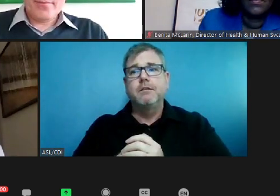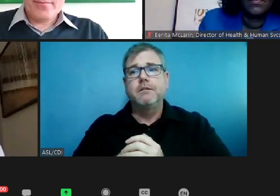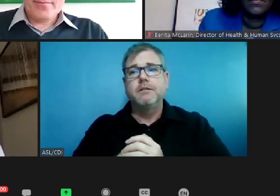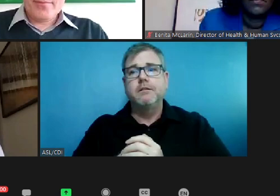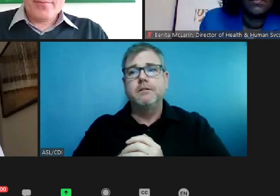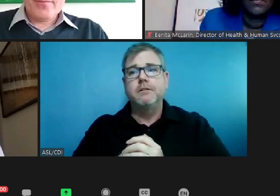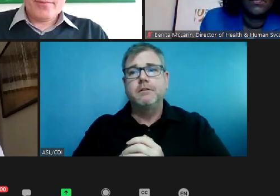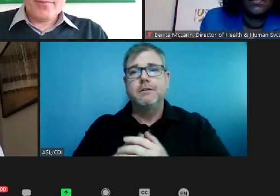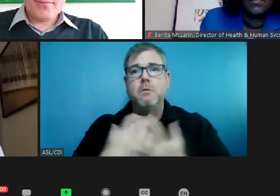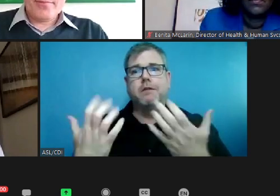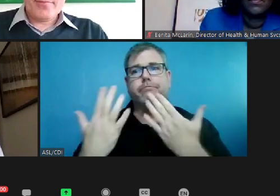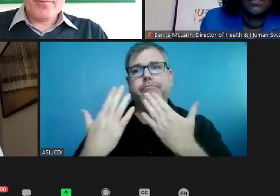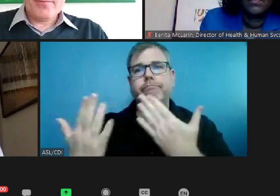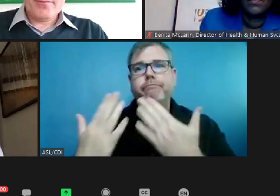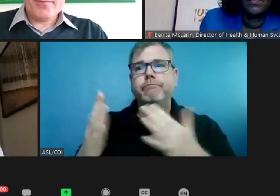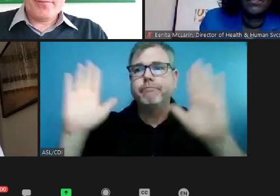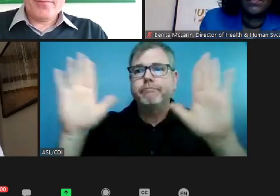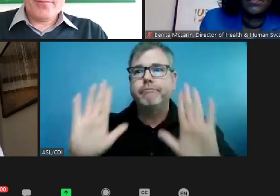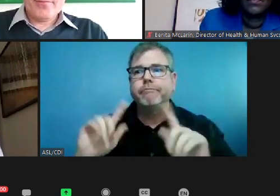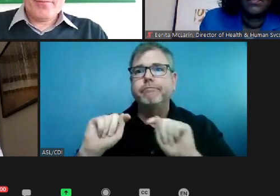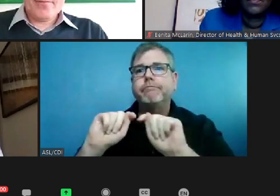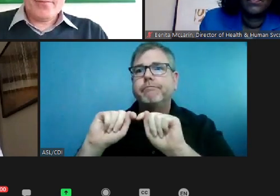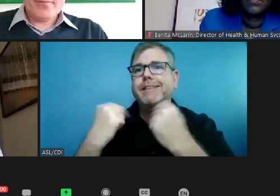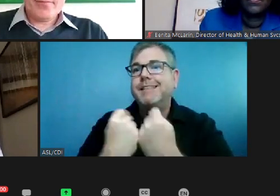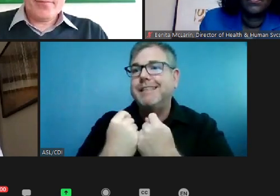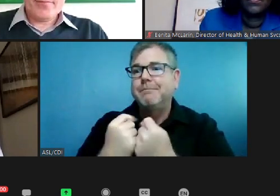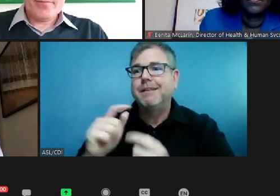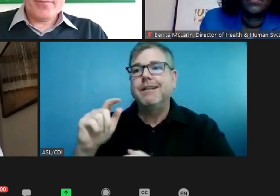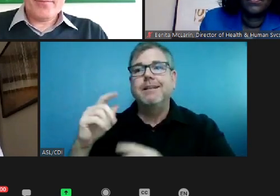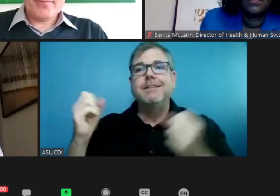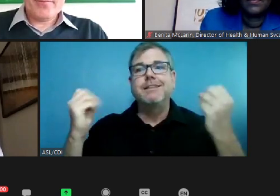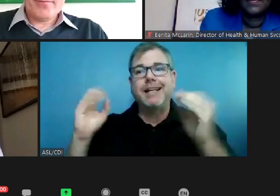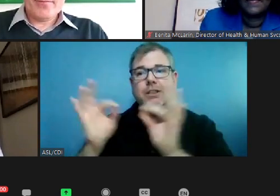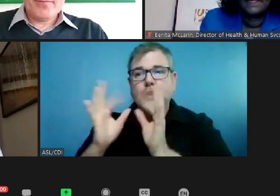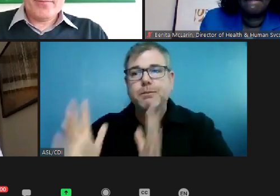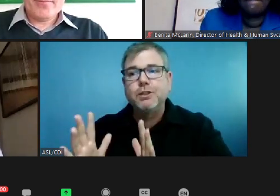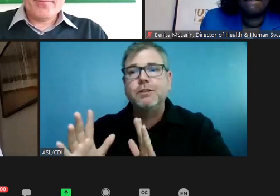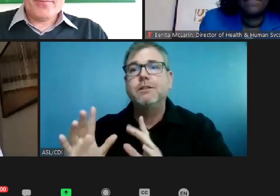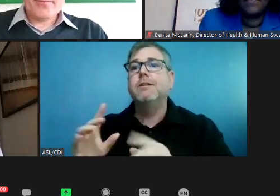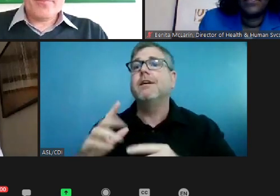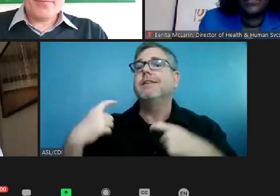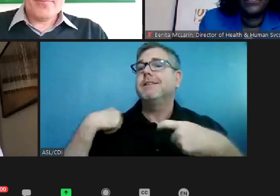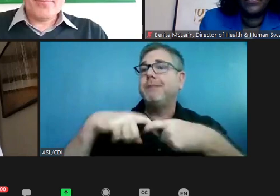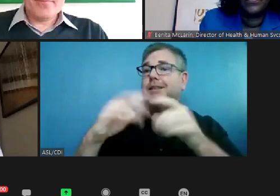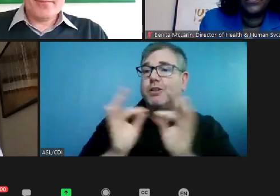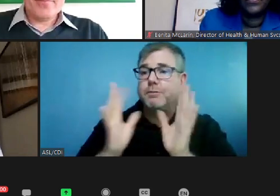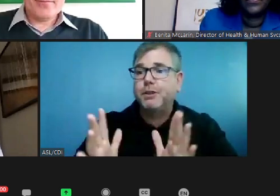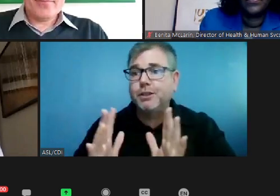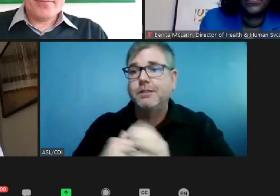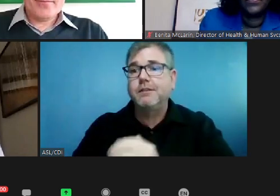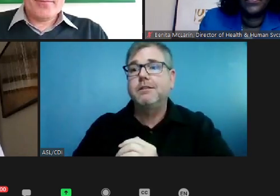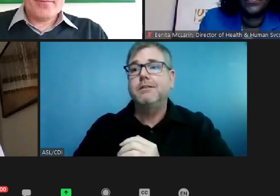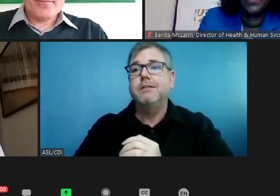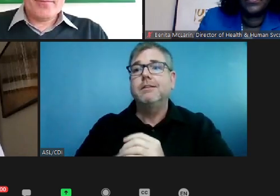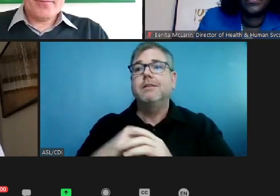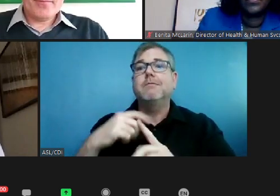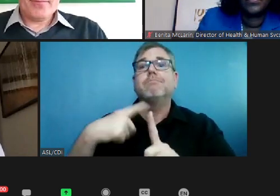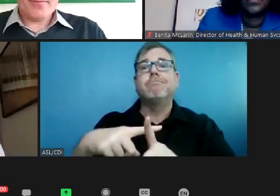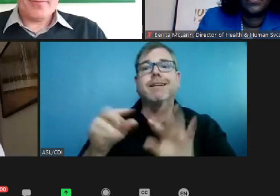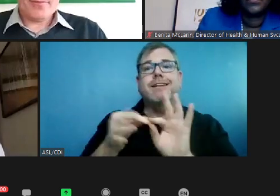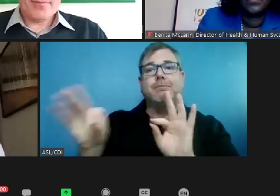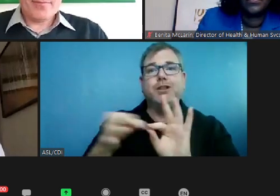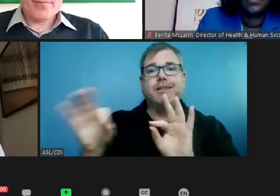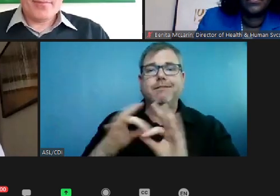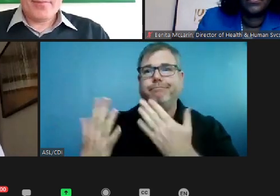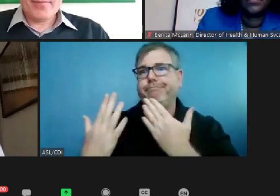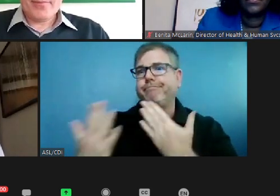only the ASL interpretation, but our Spanish interpreter and our live captioners. We really appreciate you being here as well. So with